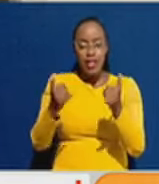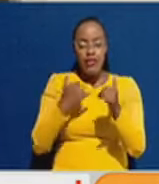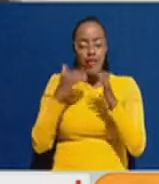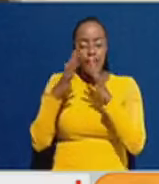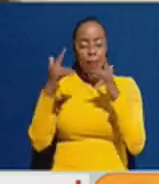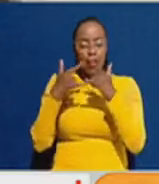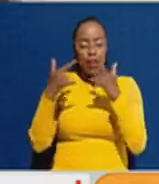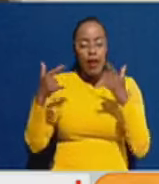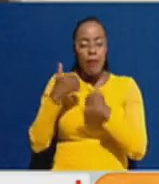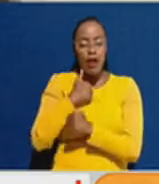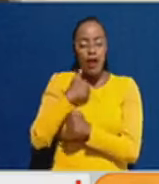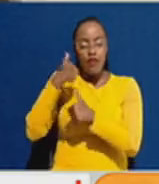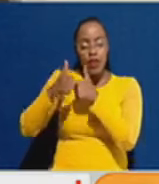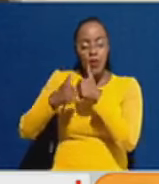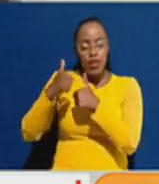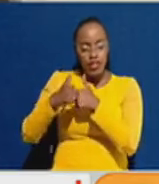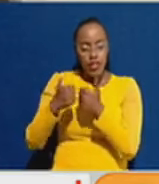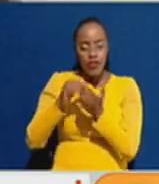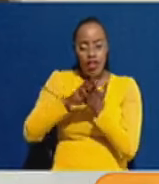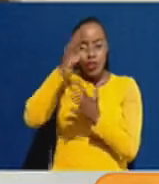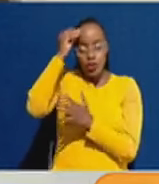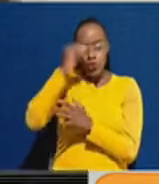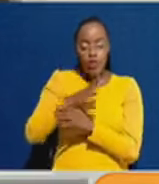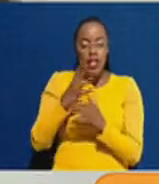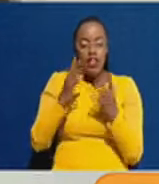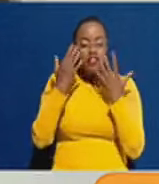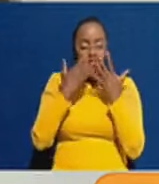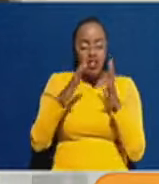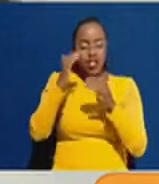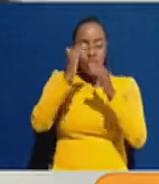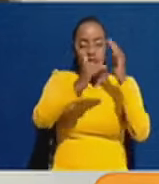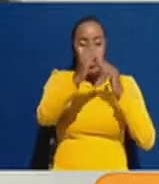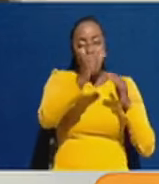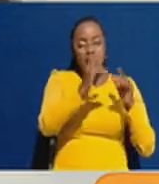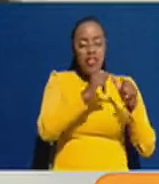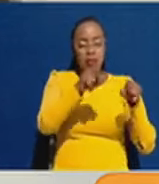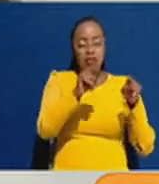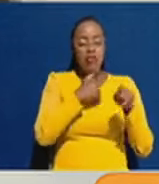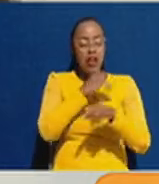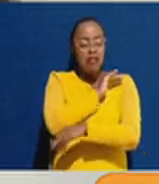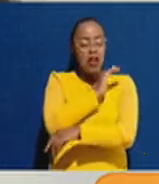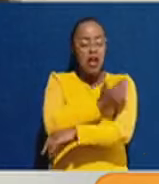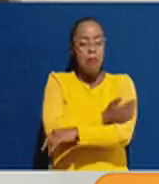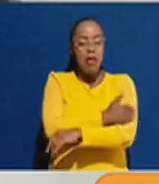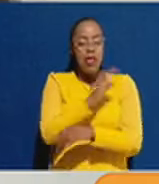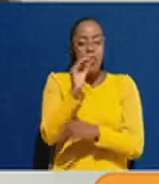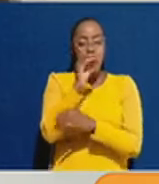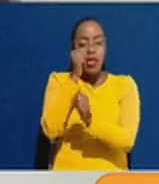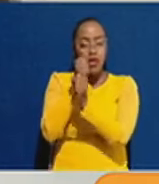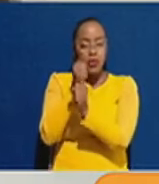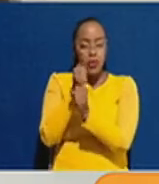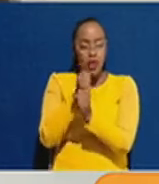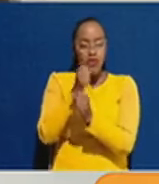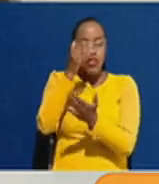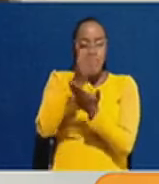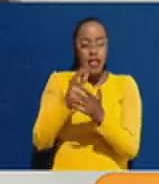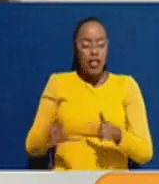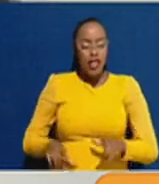gap that students leave university, they do not have the capacity to work on real